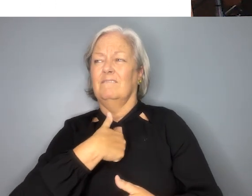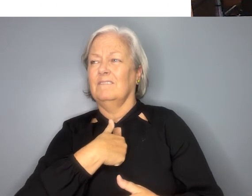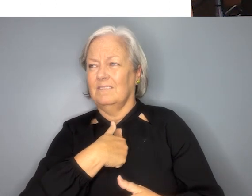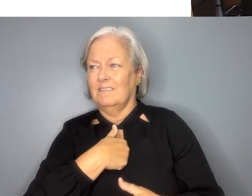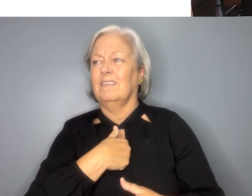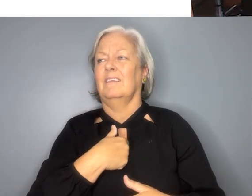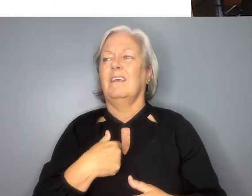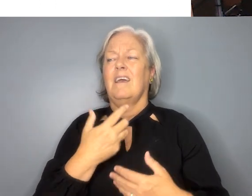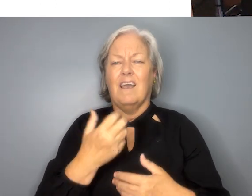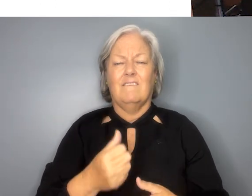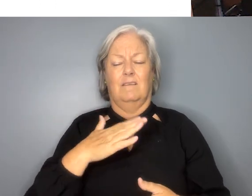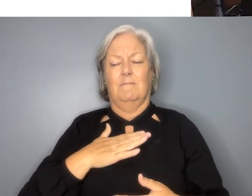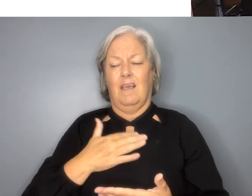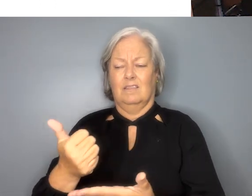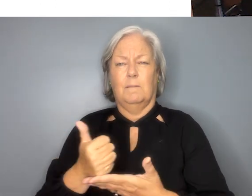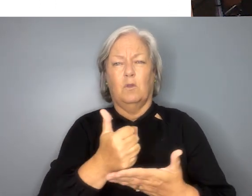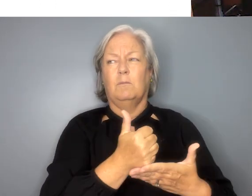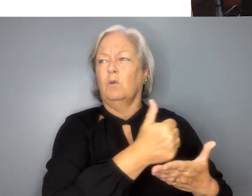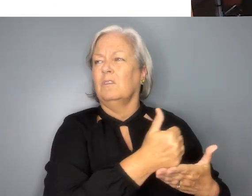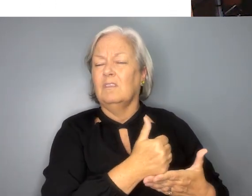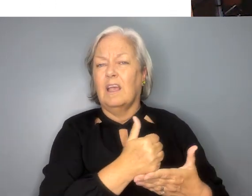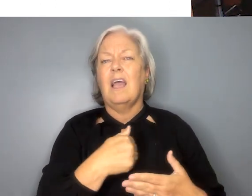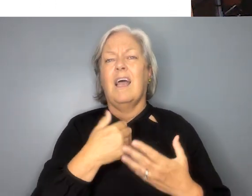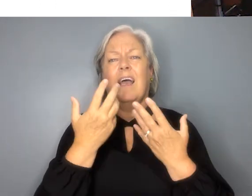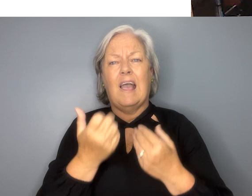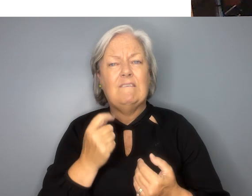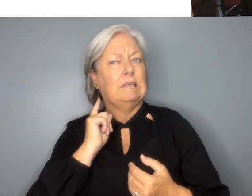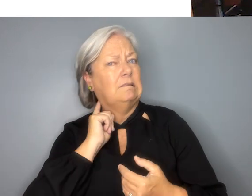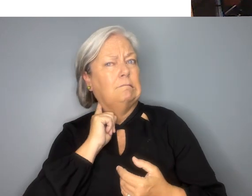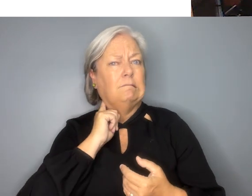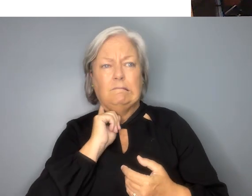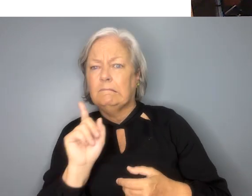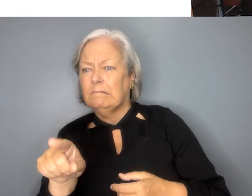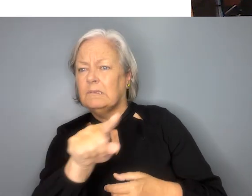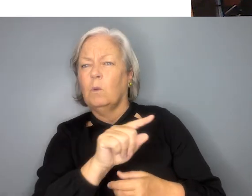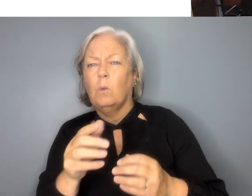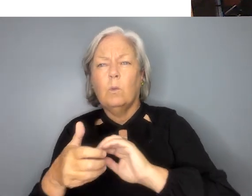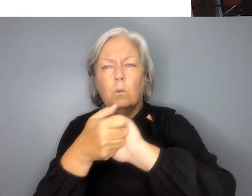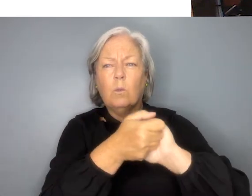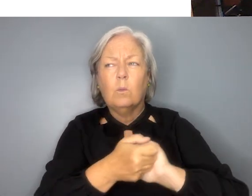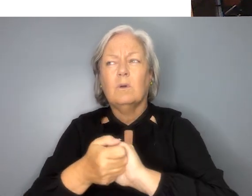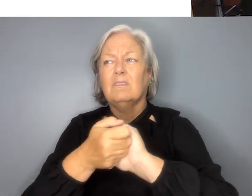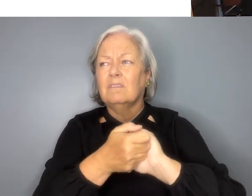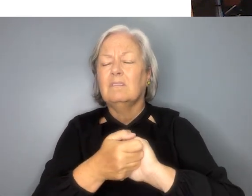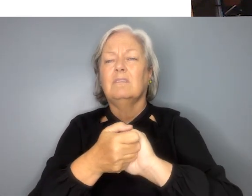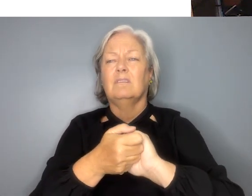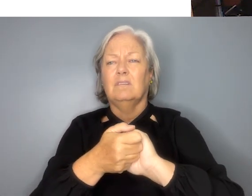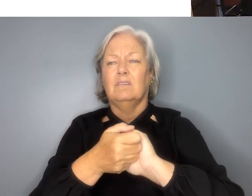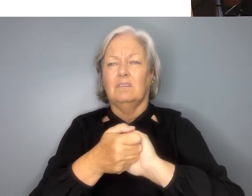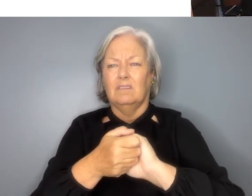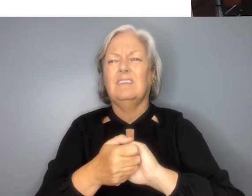myself, bringing in supports with my disability, I was very conscious of the organisations coming in. A lot of them are